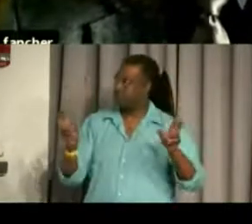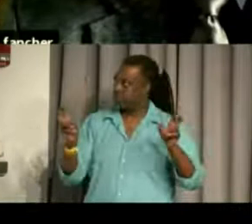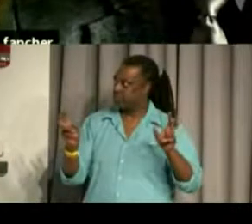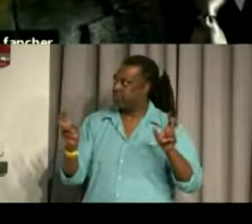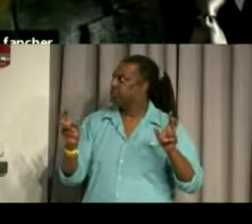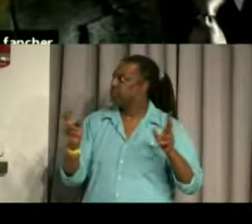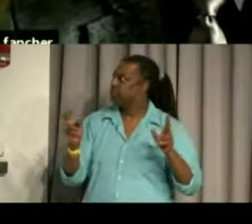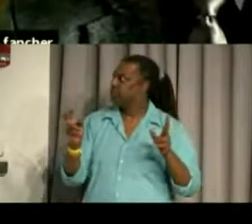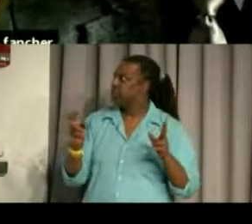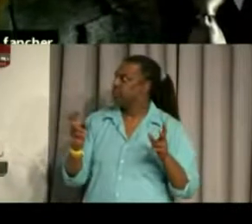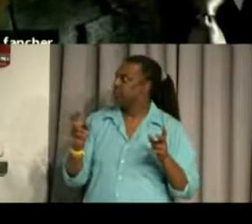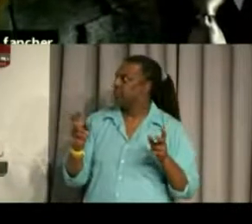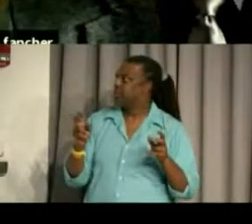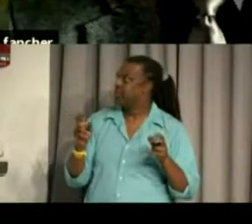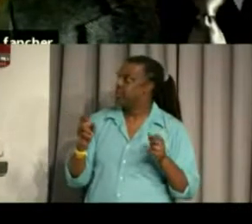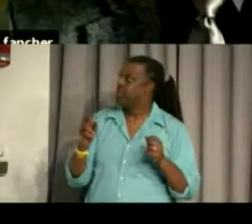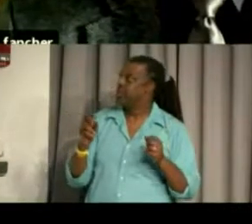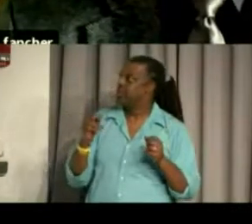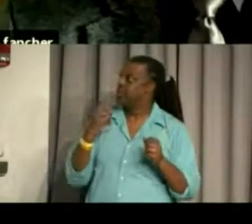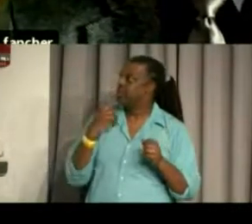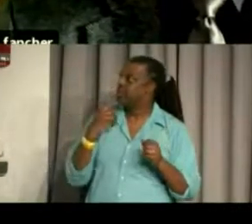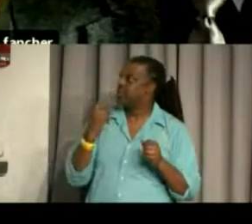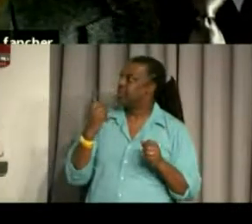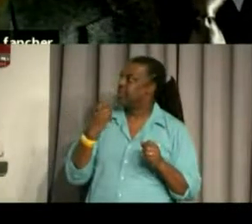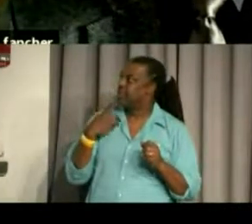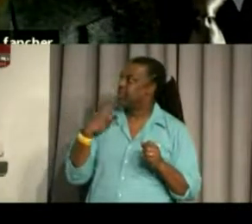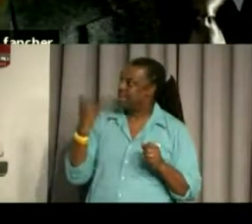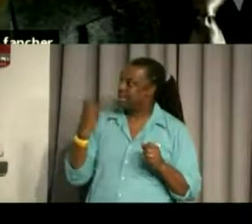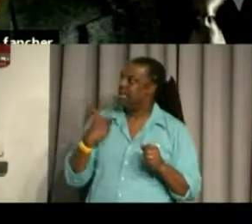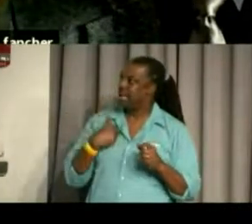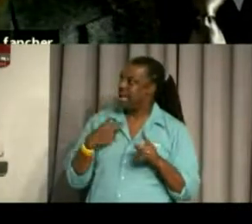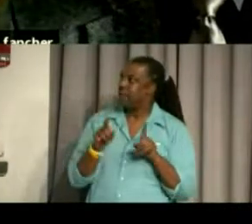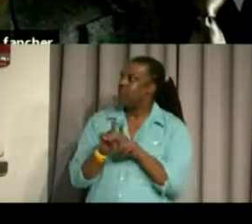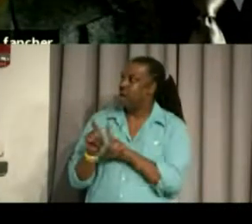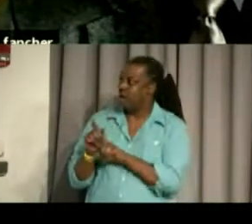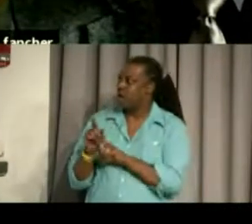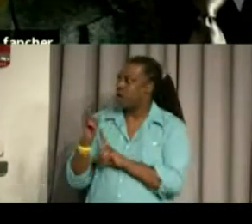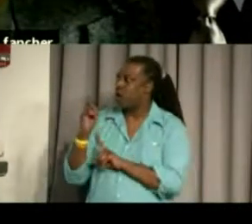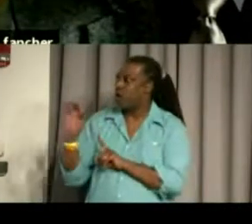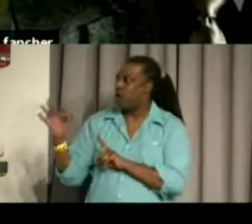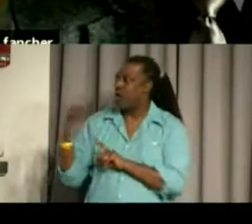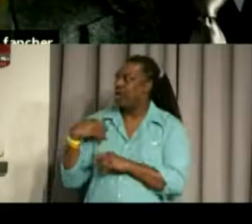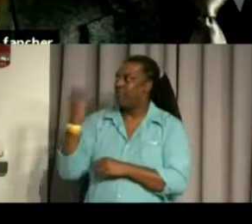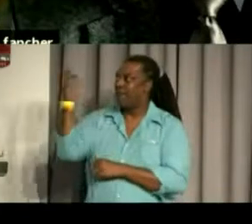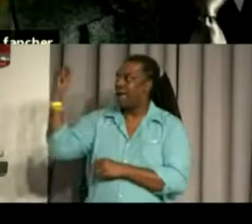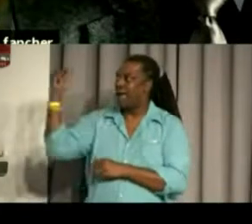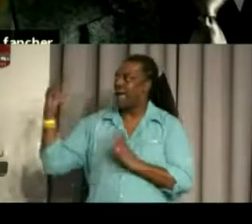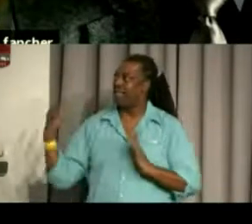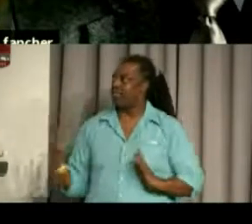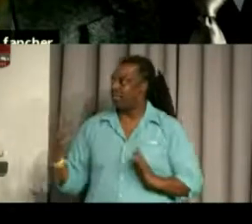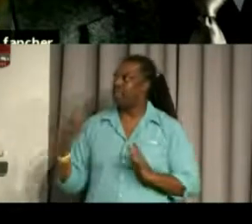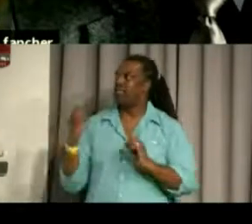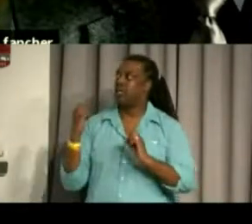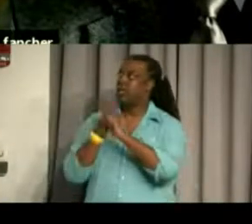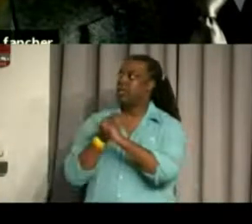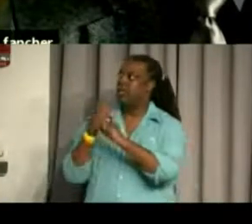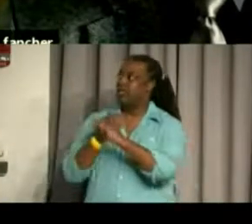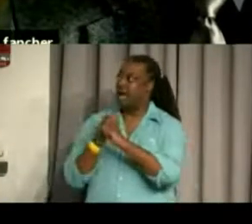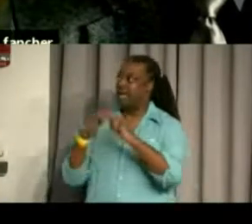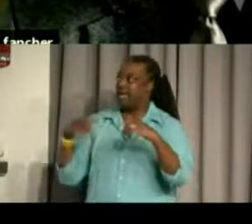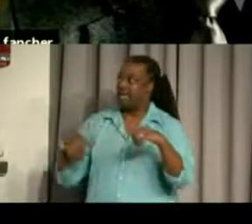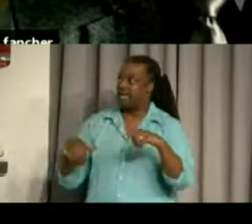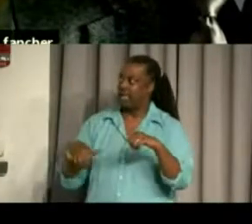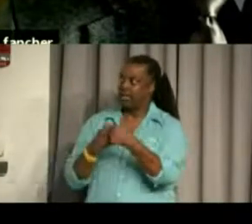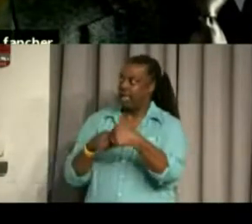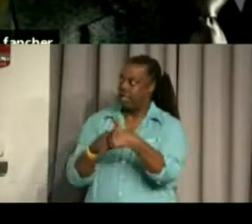existed since Reconstruction, because I was also one of the activists that was fighting and